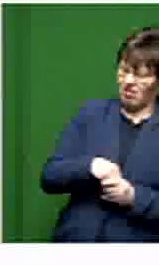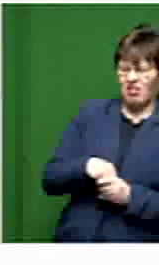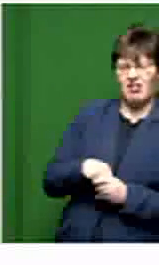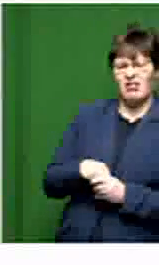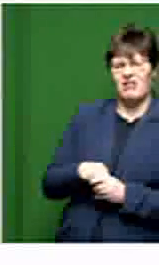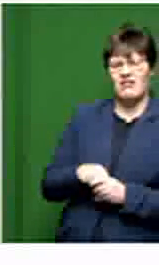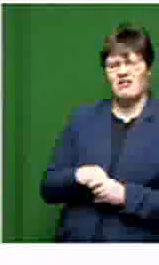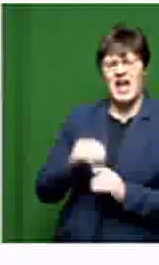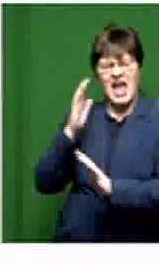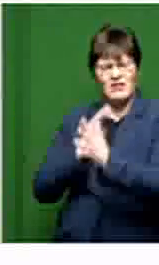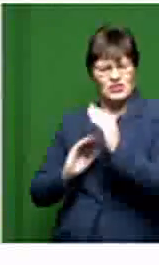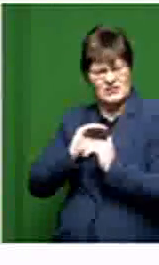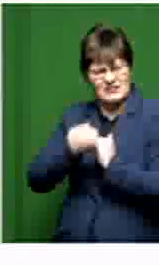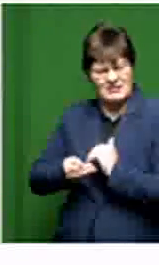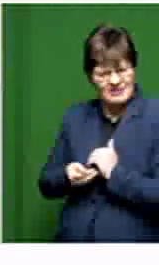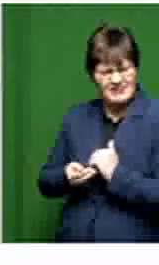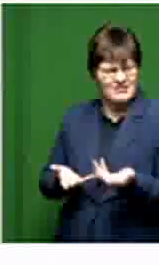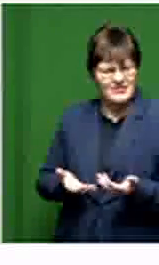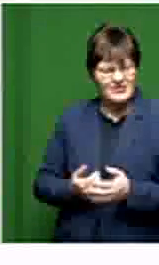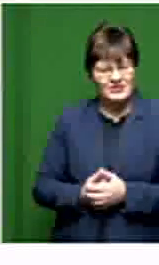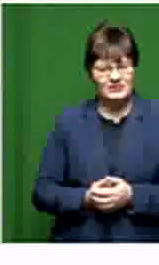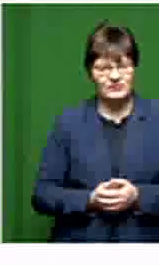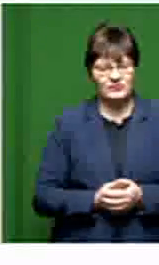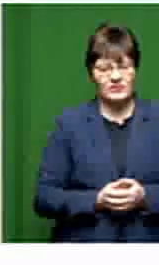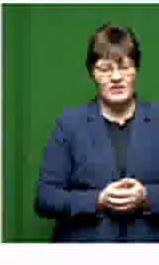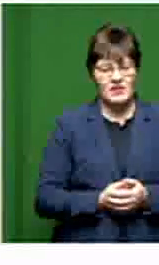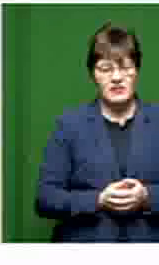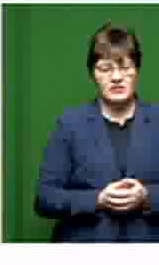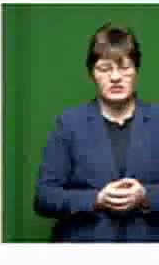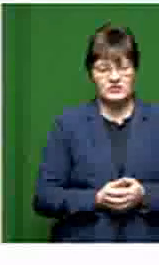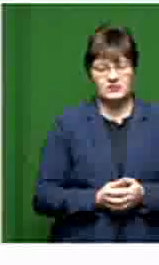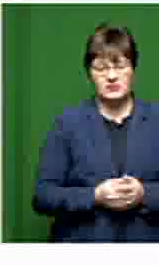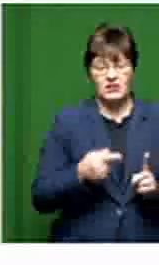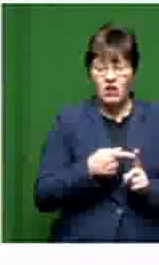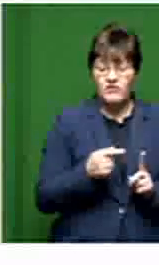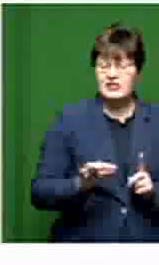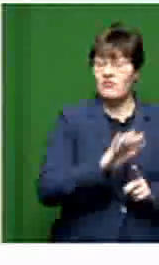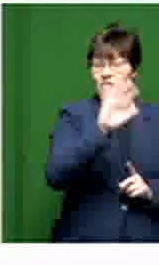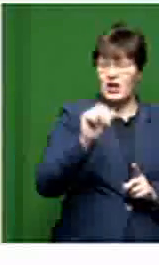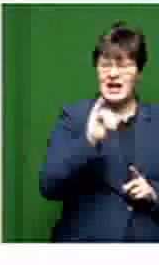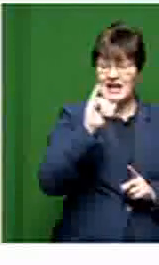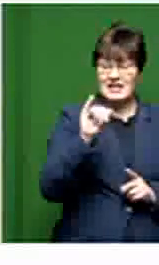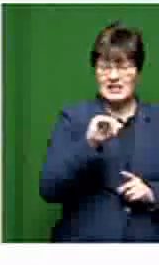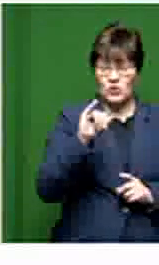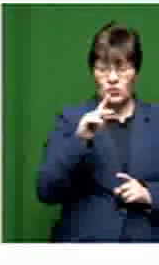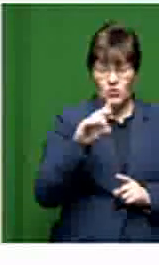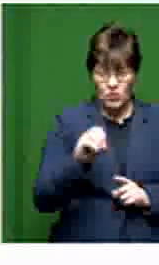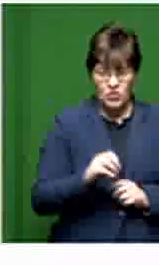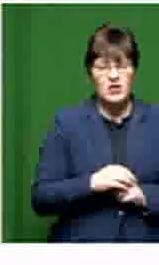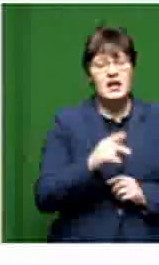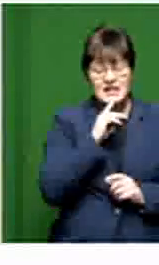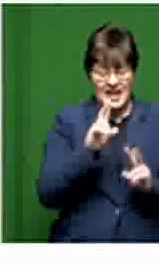heritage preservation in our country? The Iziko Museums of South Africa are